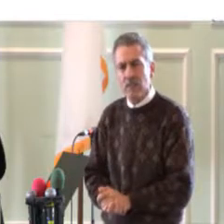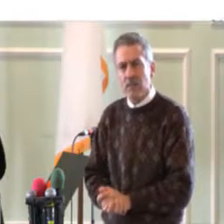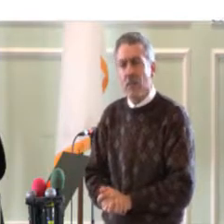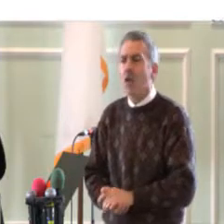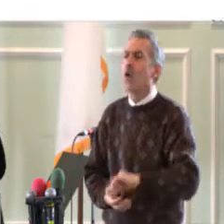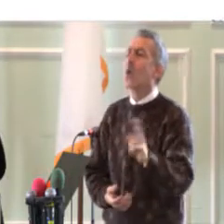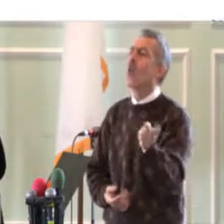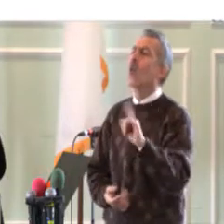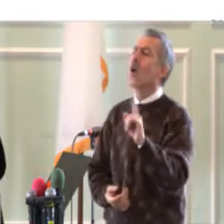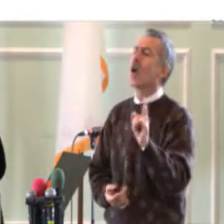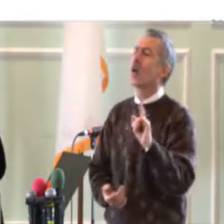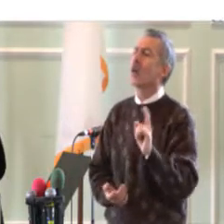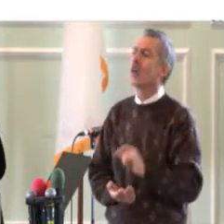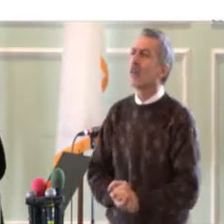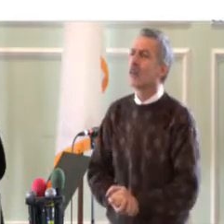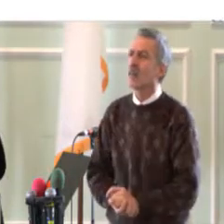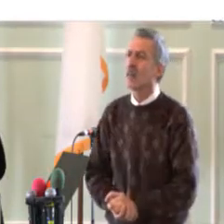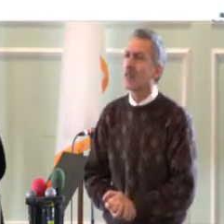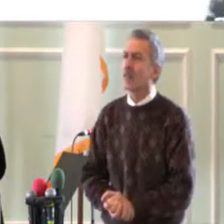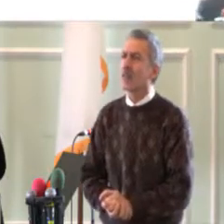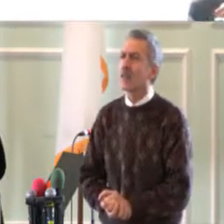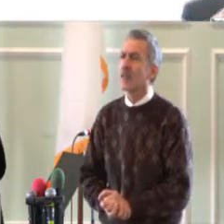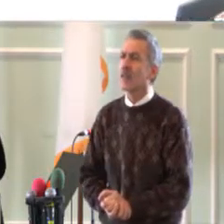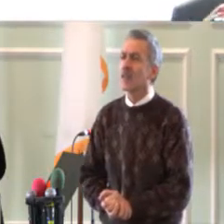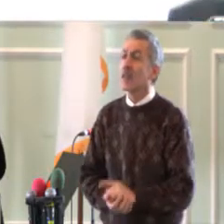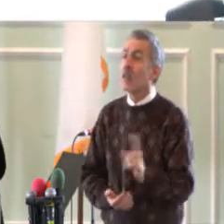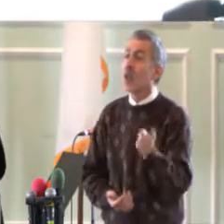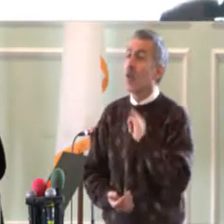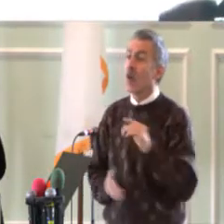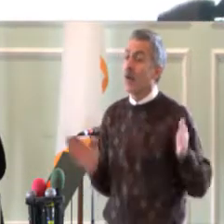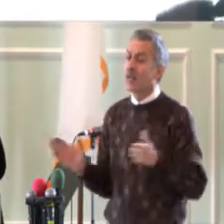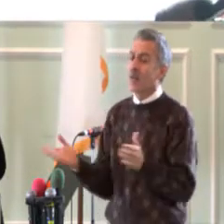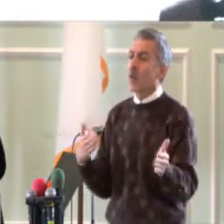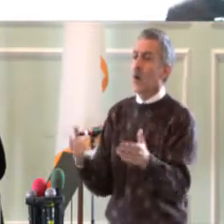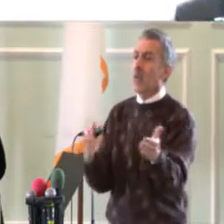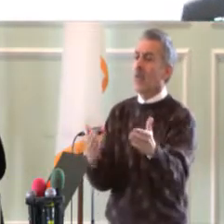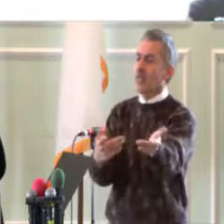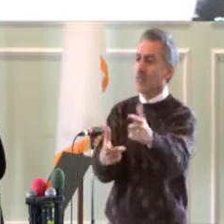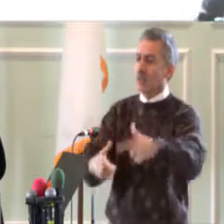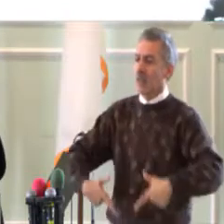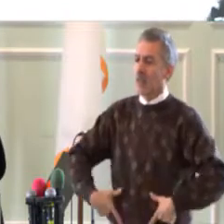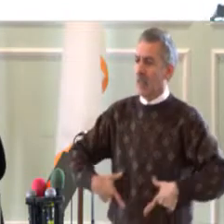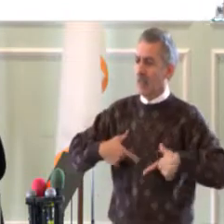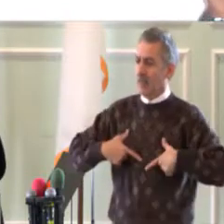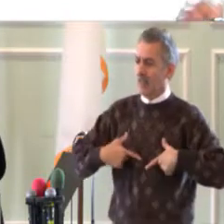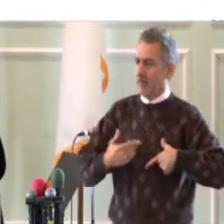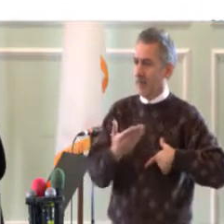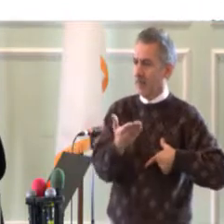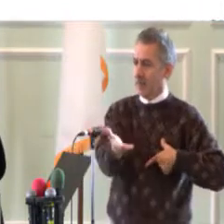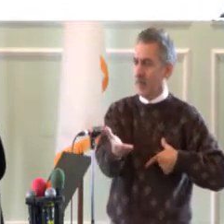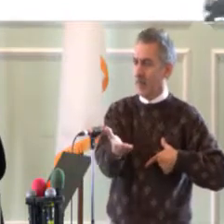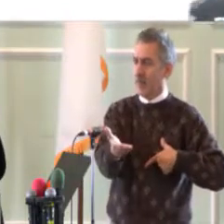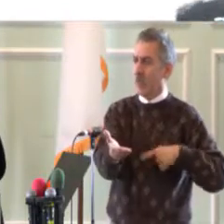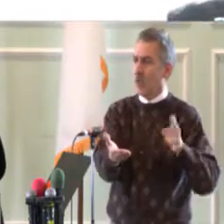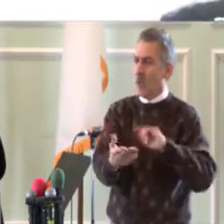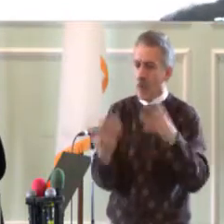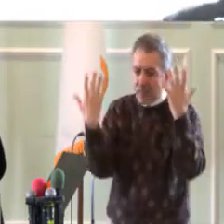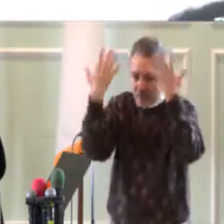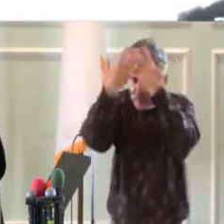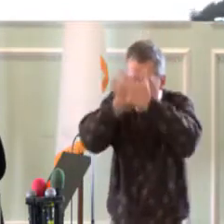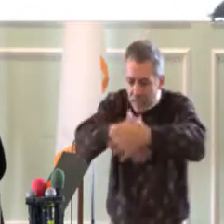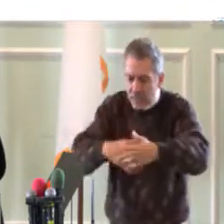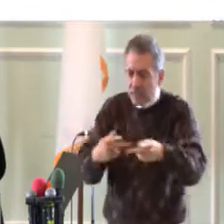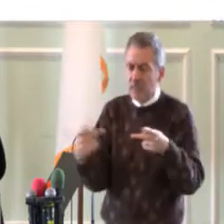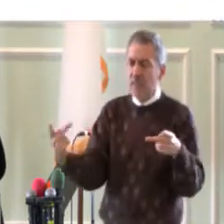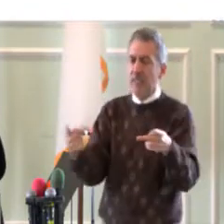where is the way," verse 19, "where is the way to the dwelling of light and darkness? Where is his place?" So